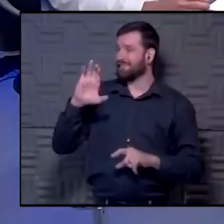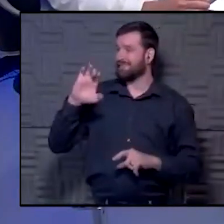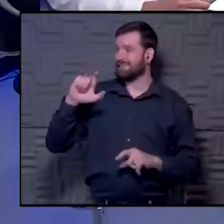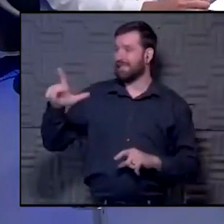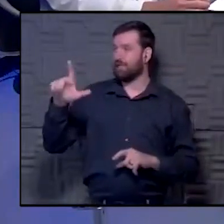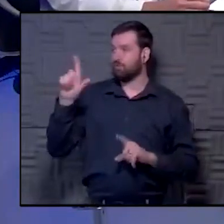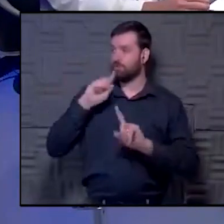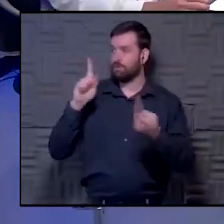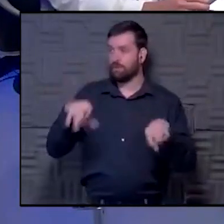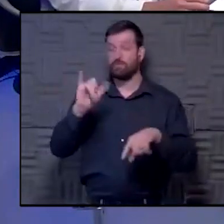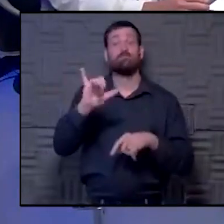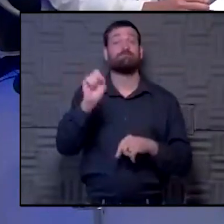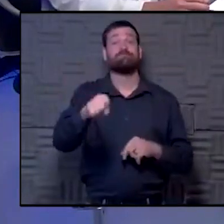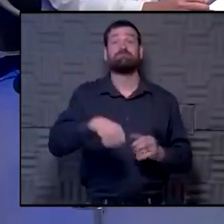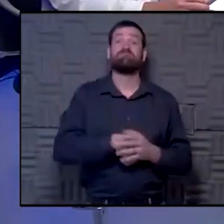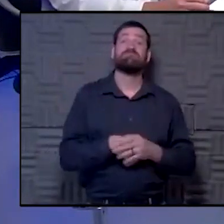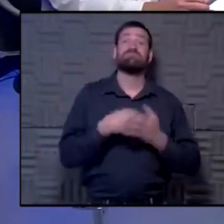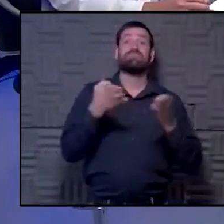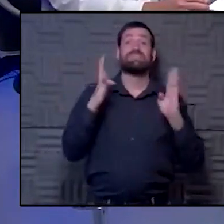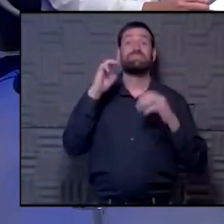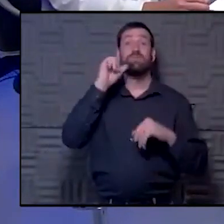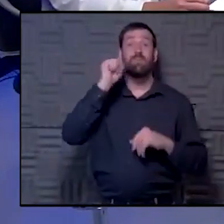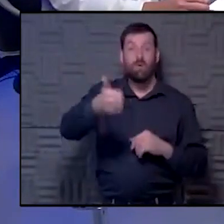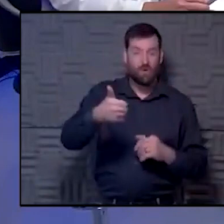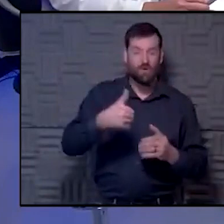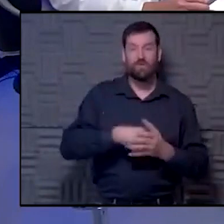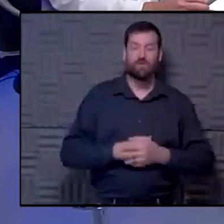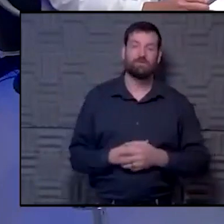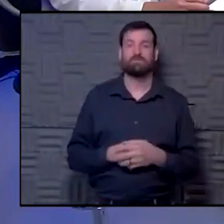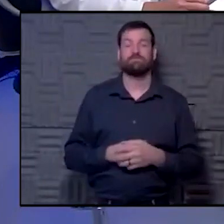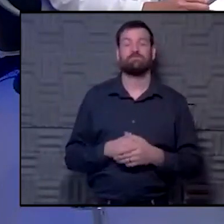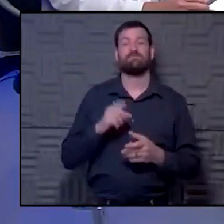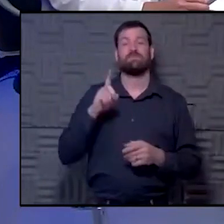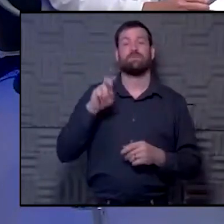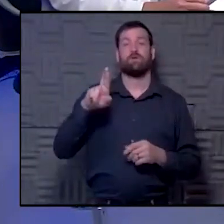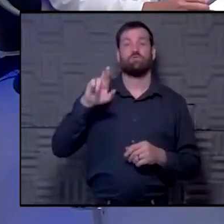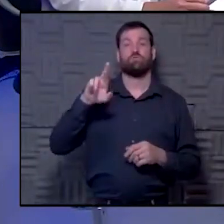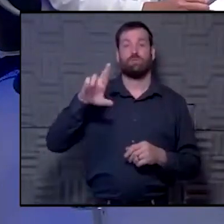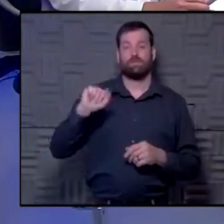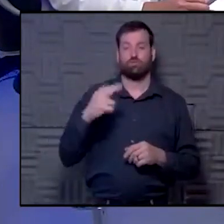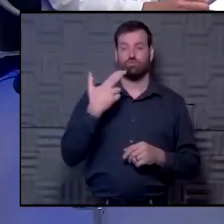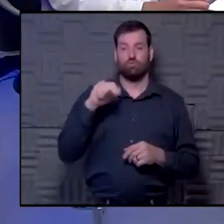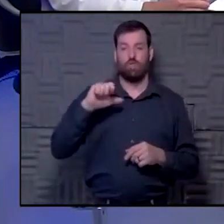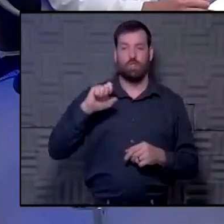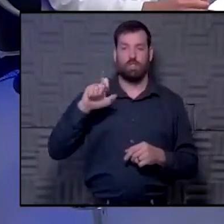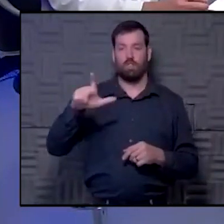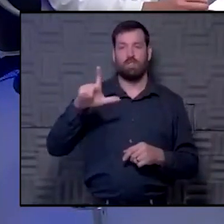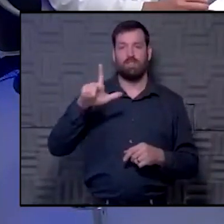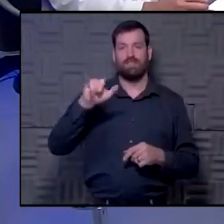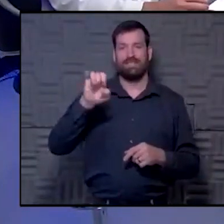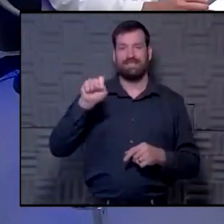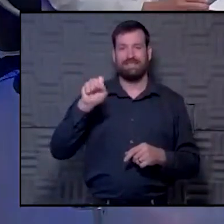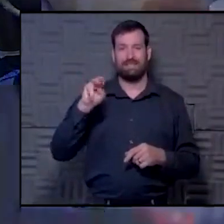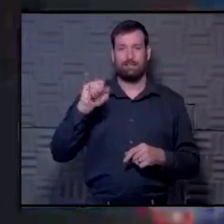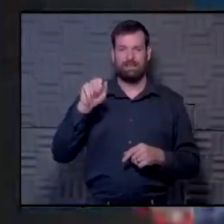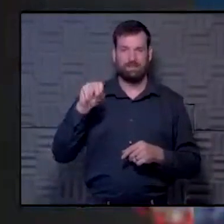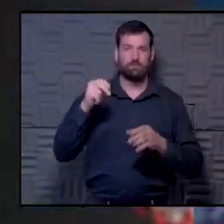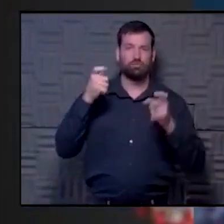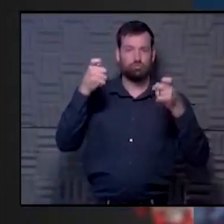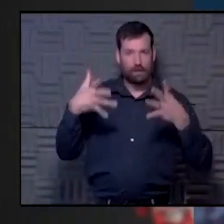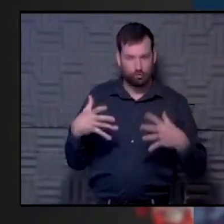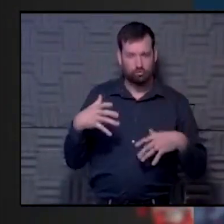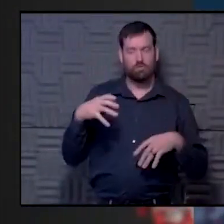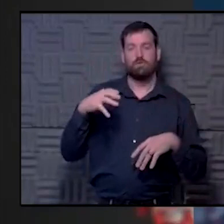well. what that So is, good yep. stuff. Hey, listen up. Tomorrow, Dr. Rachel Leisman, the director of our microbiology